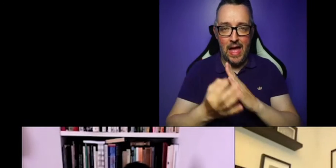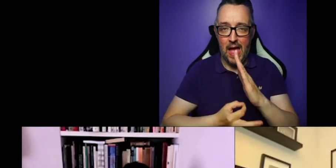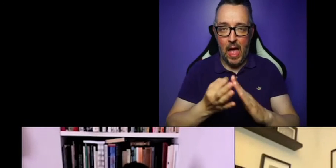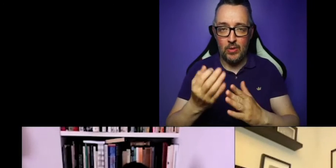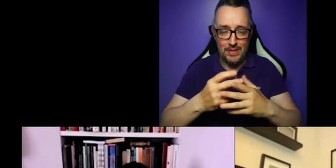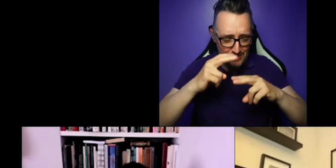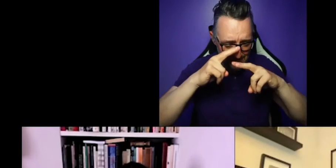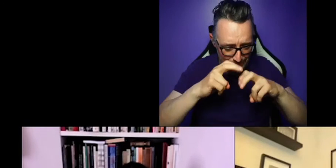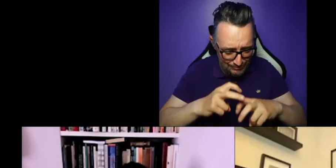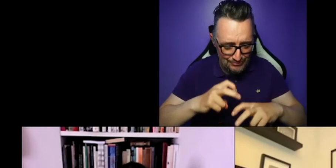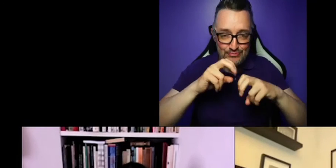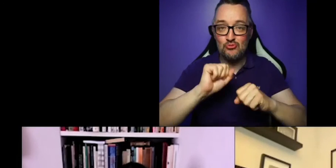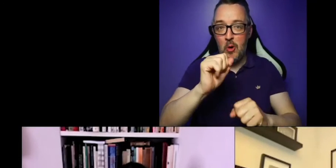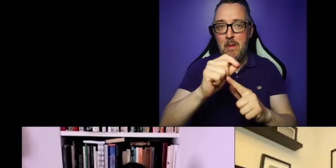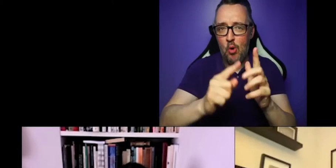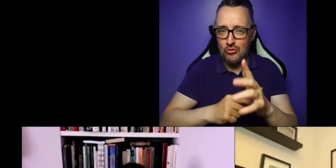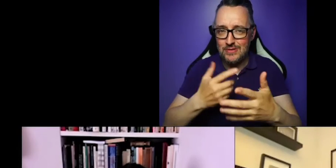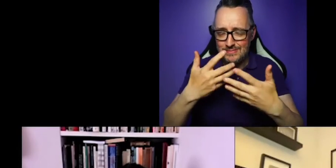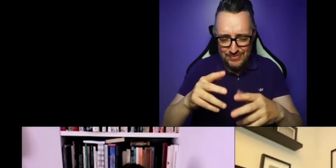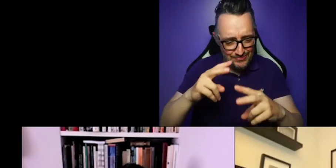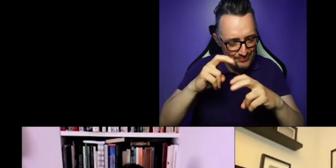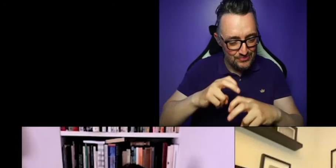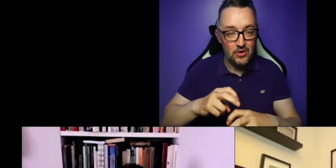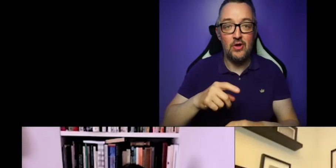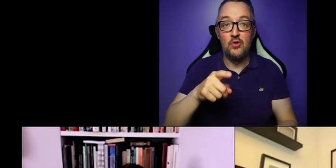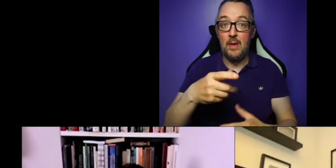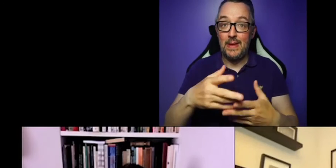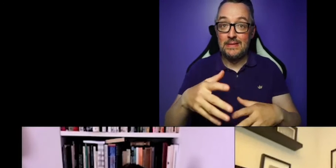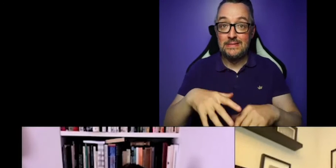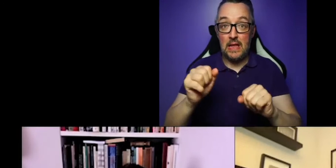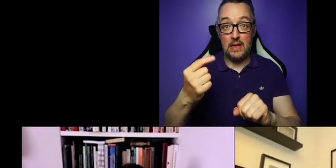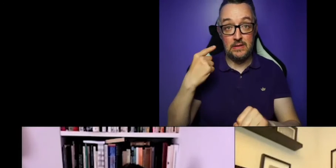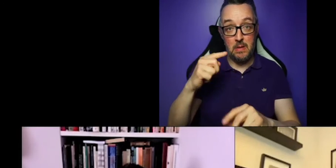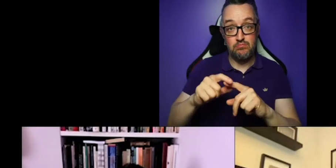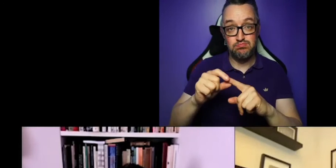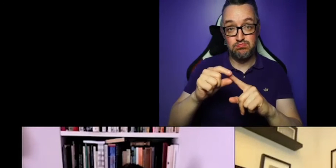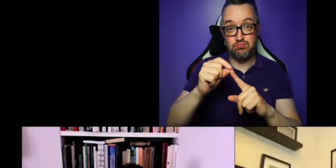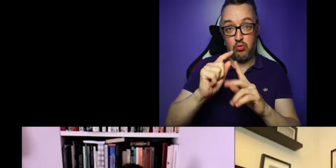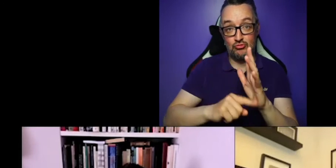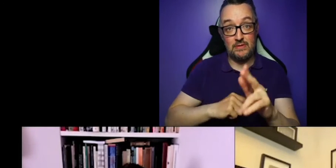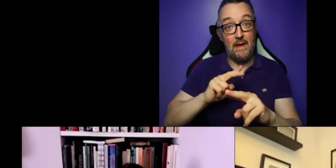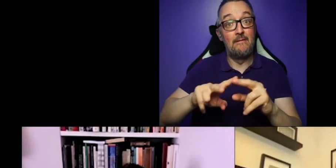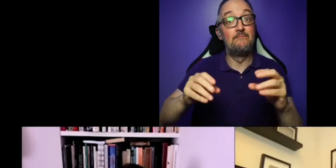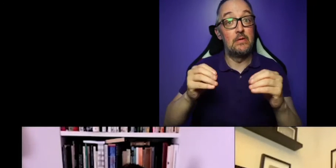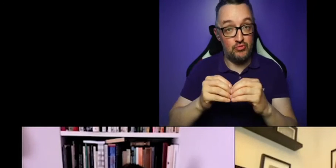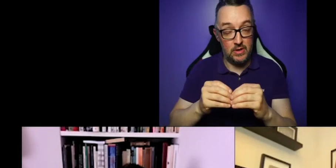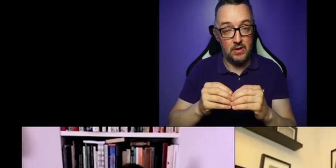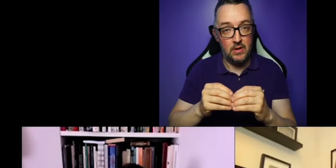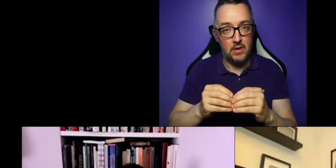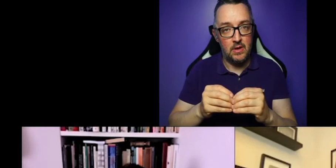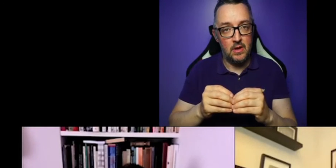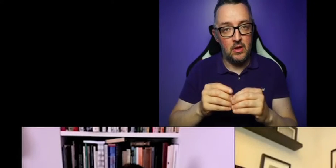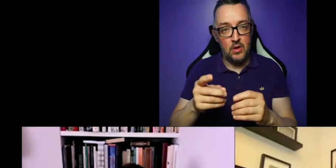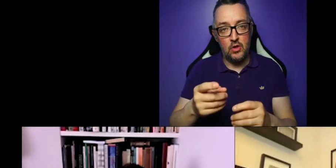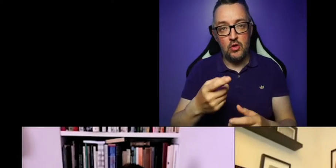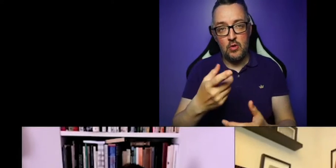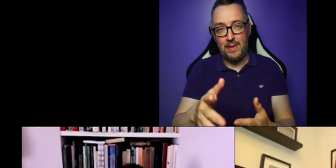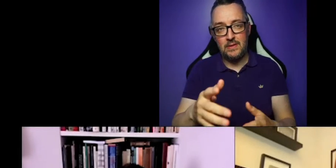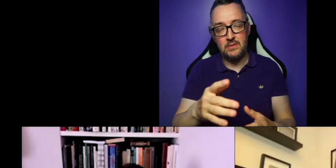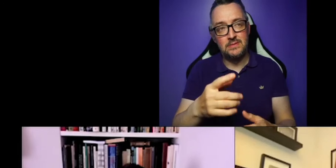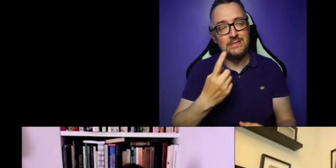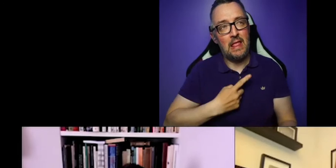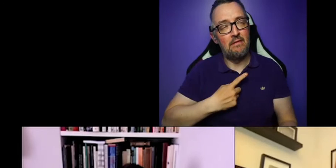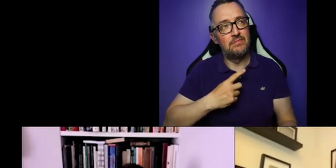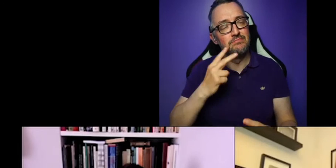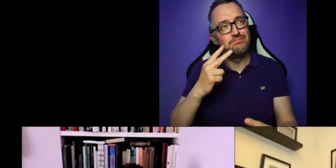into everything you've done for this project, Sonia, and since you started it in February this year, that through you